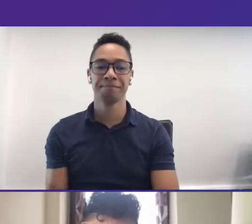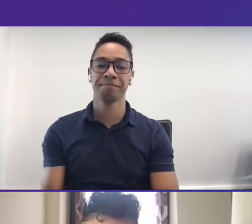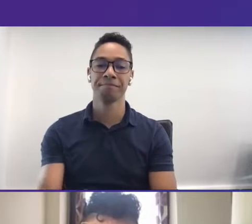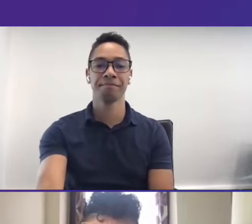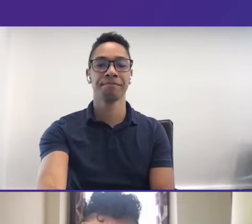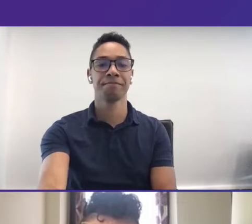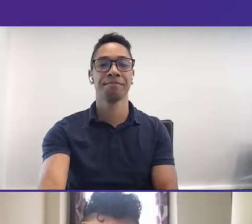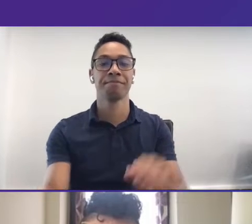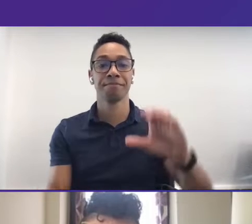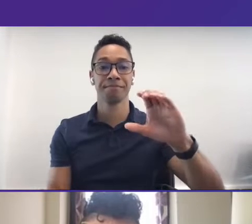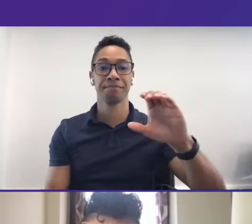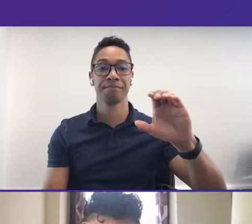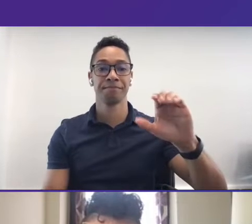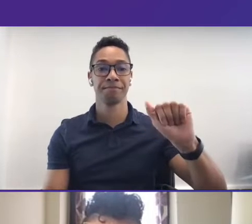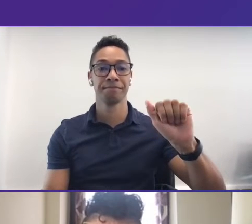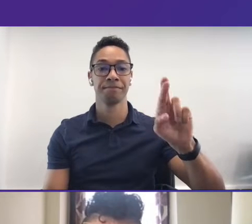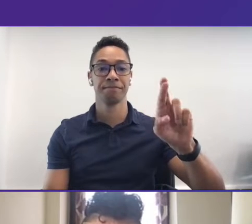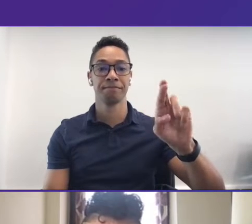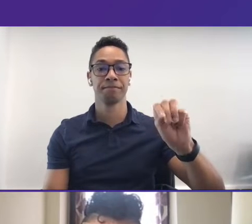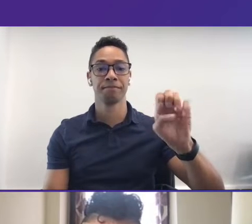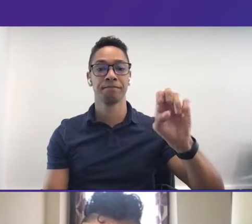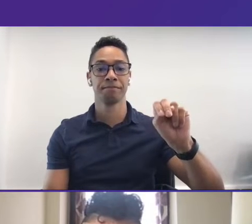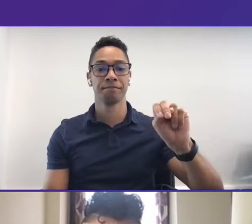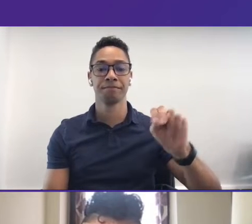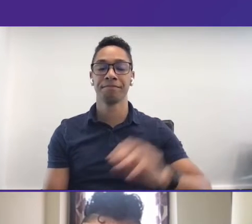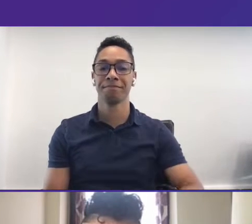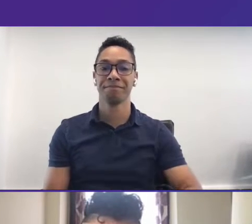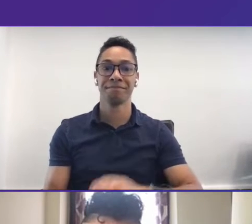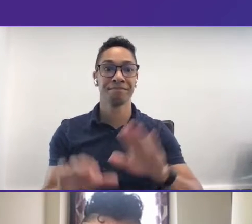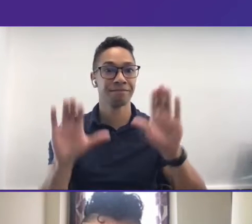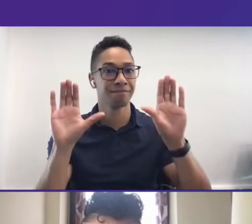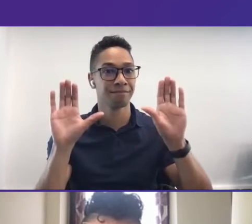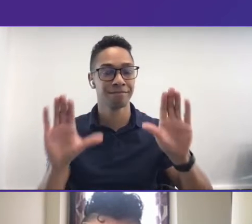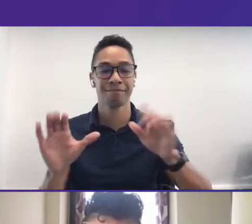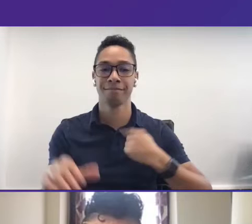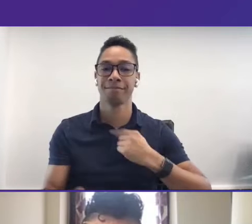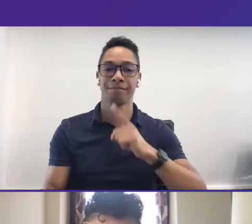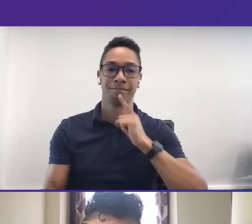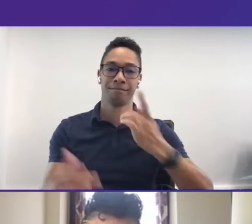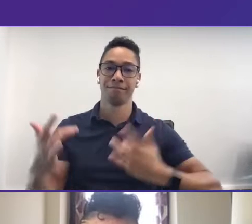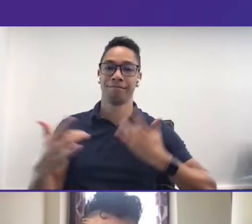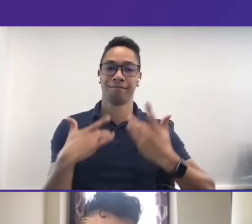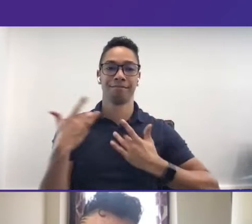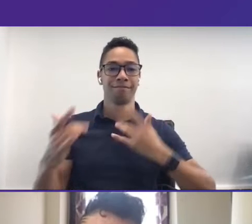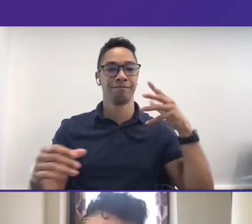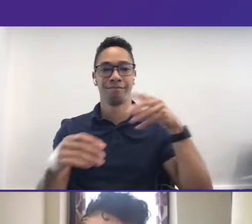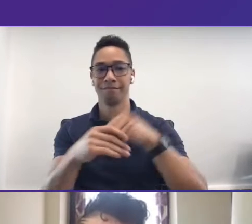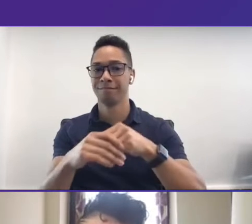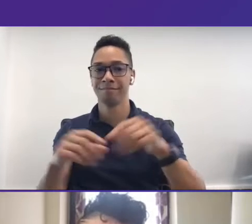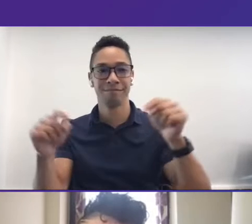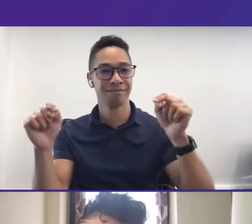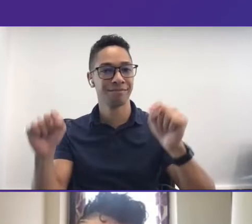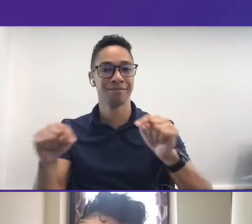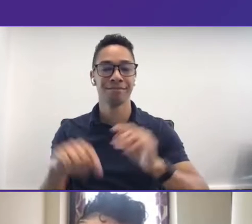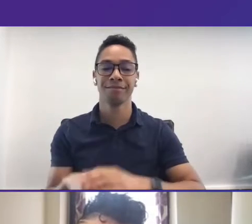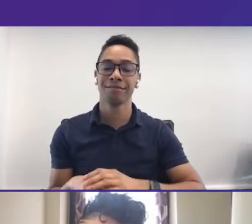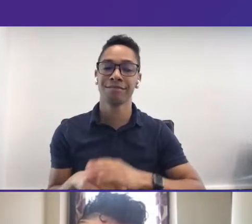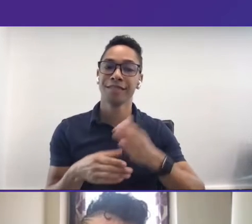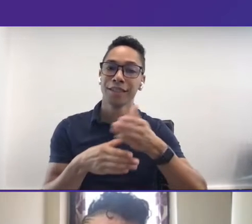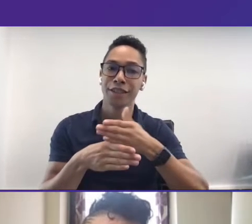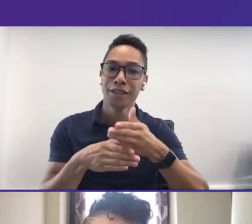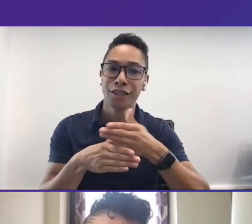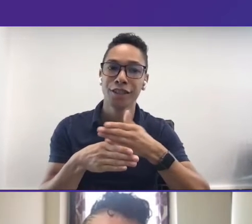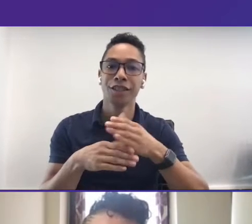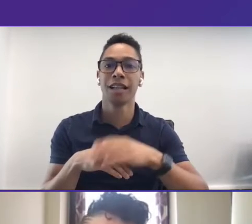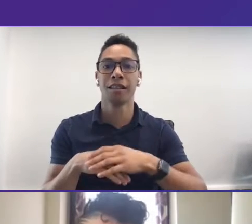That's amazing, Sarah, and I am really excited to be part of this, and sharing also like